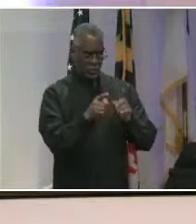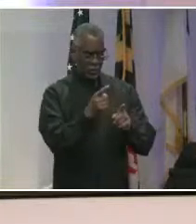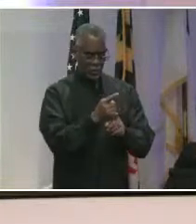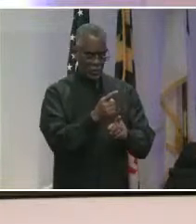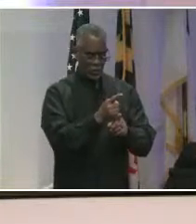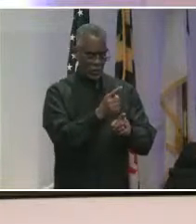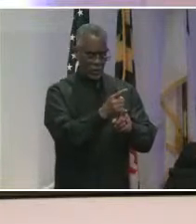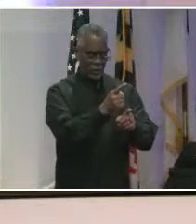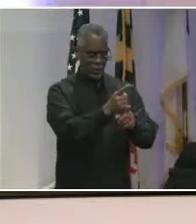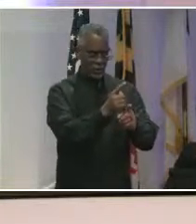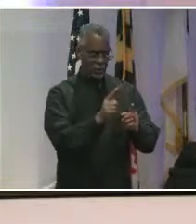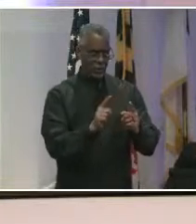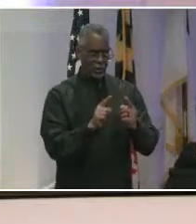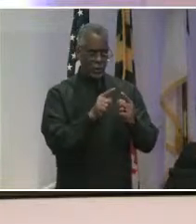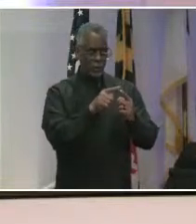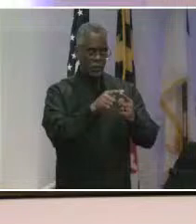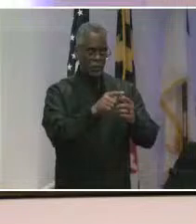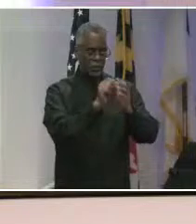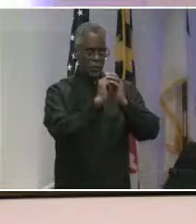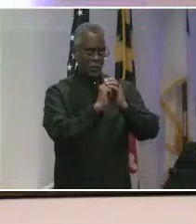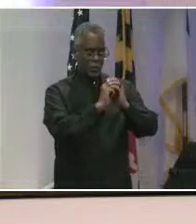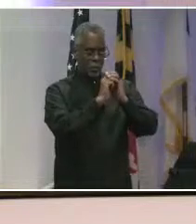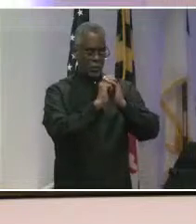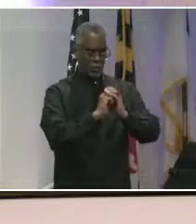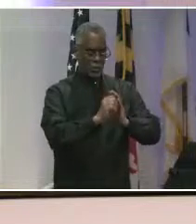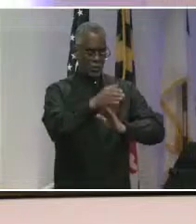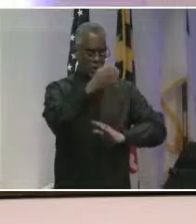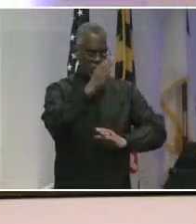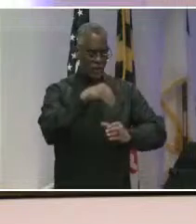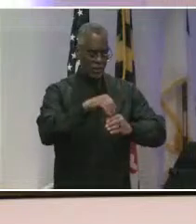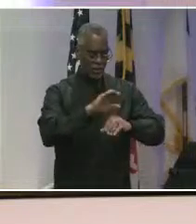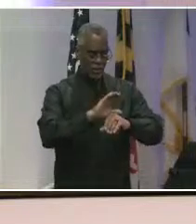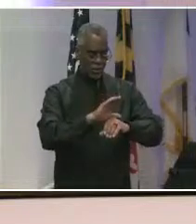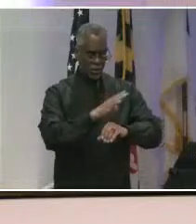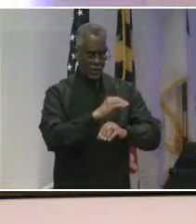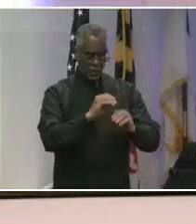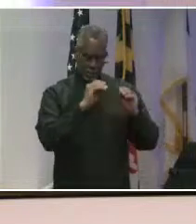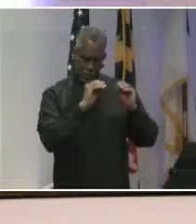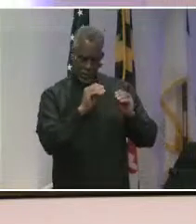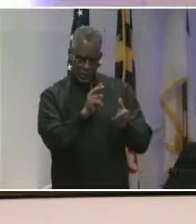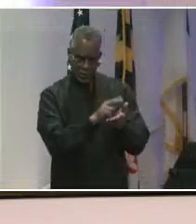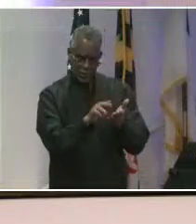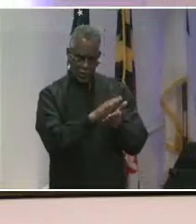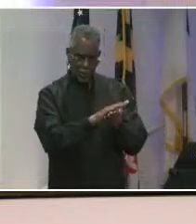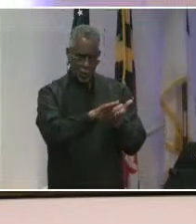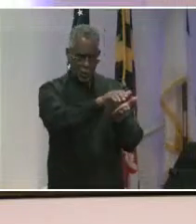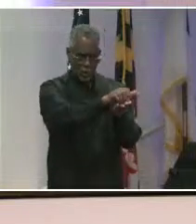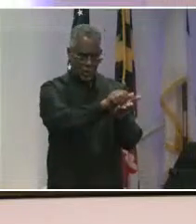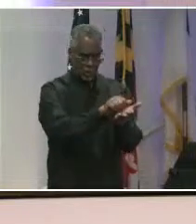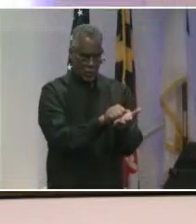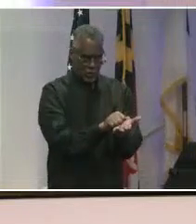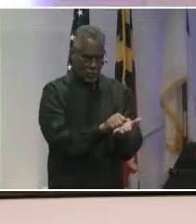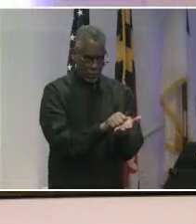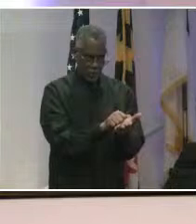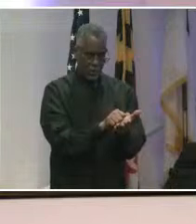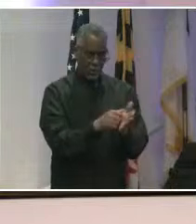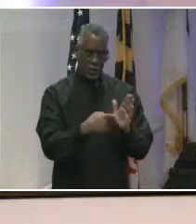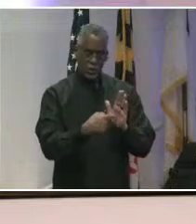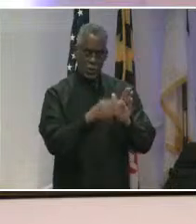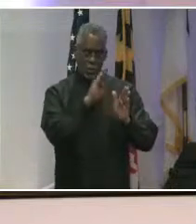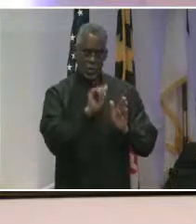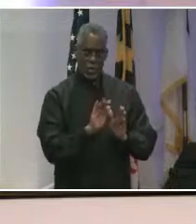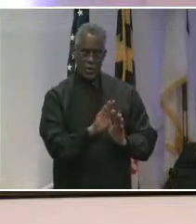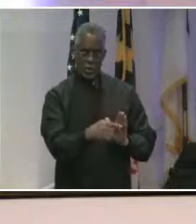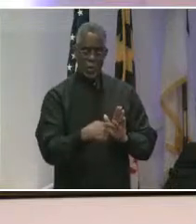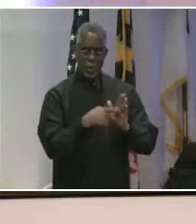public and private worship of God and the teaching of the Holy Scripture, and that in every way, by precept and example,